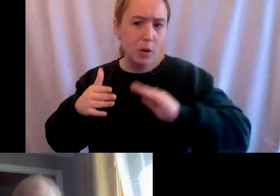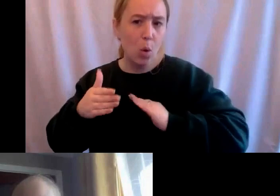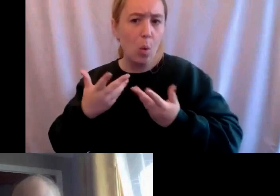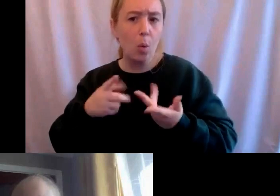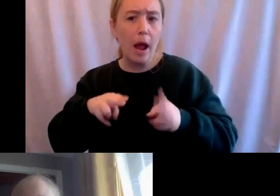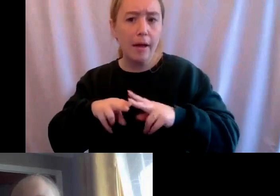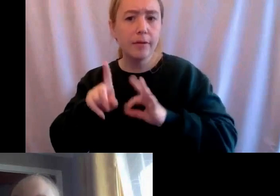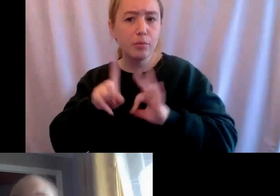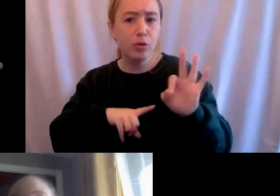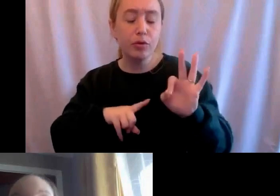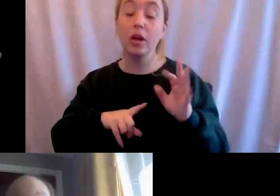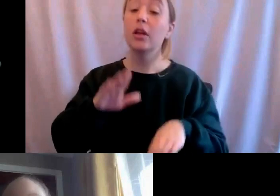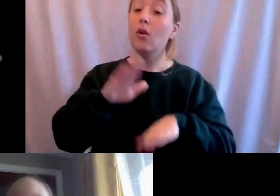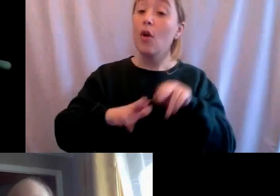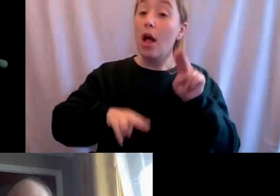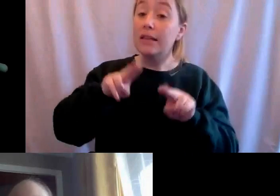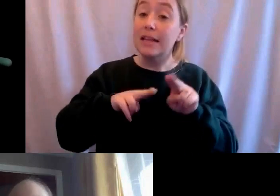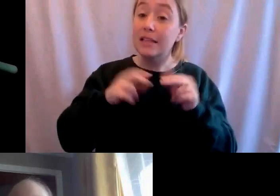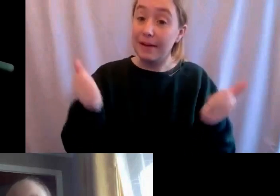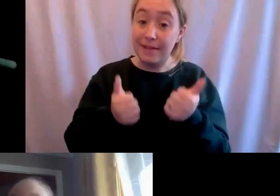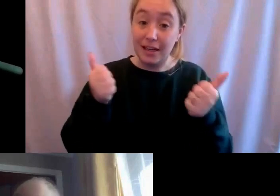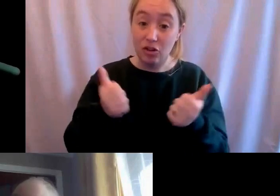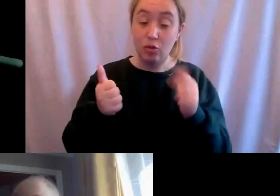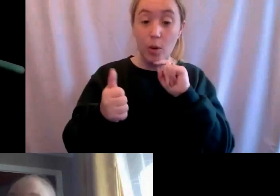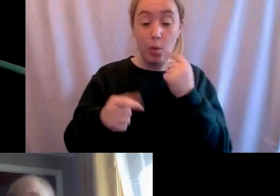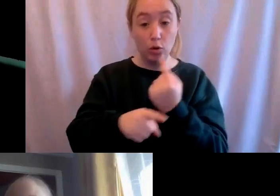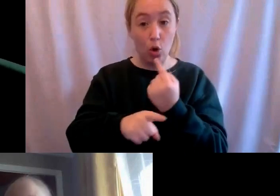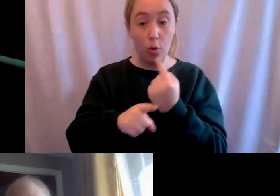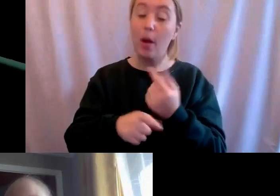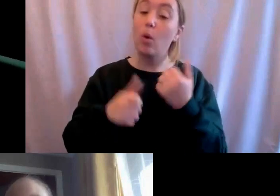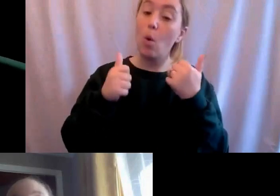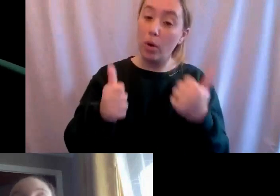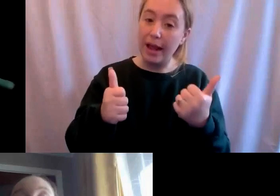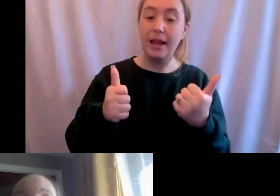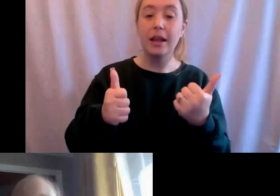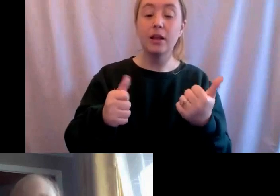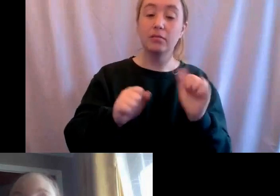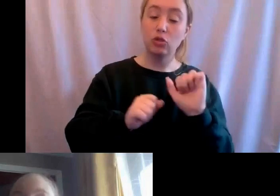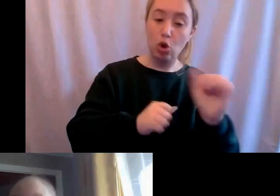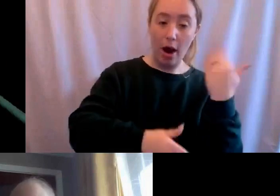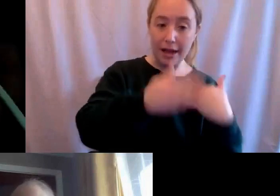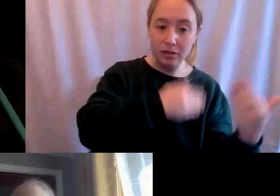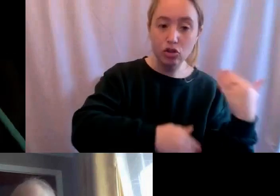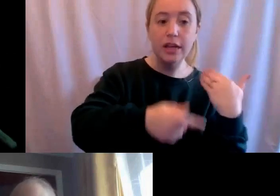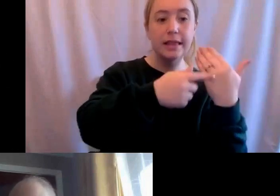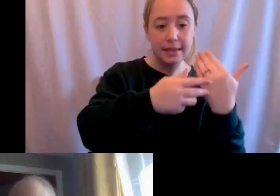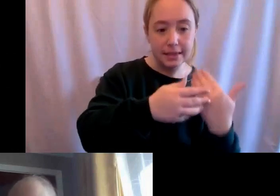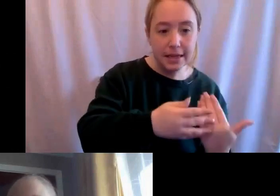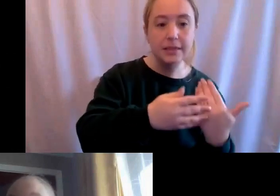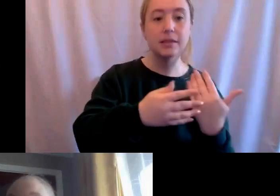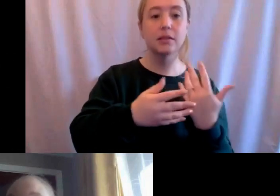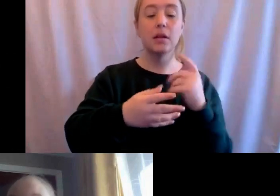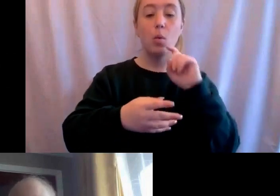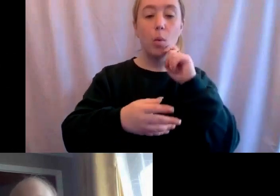Once the full assessment's been carried out, we'll always discuss with you what we're thinking based on your history. We'll explain the examination to